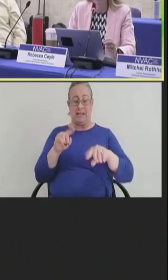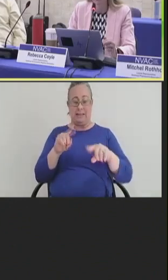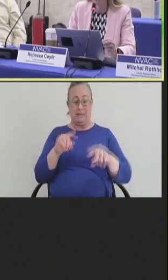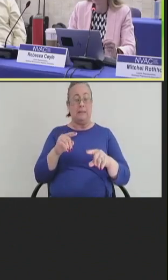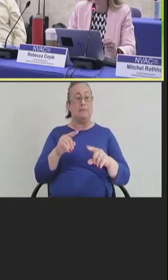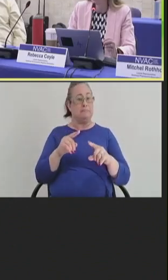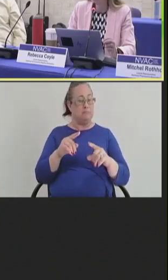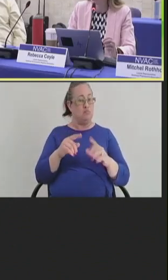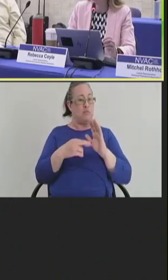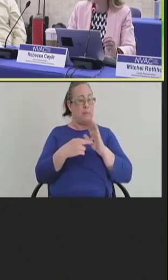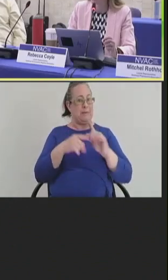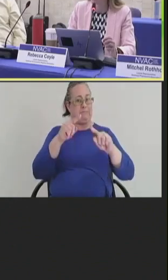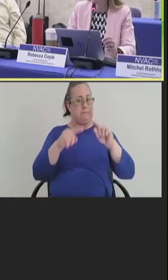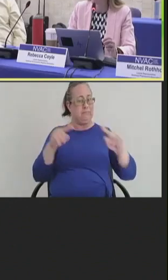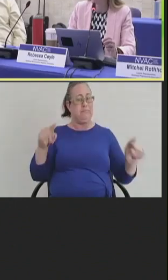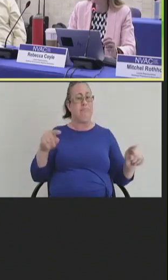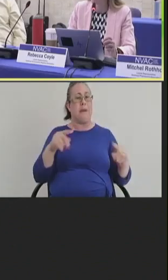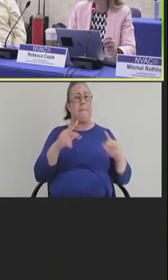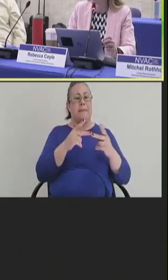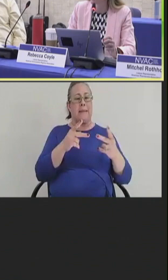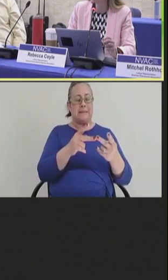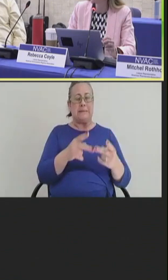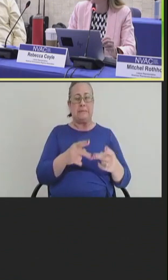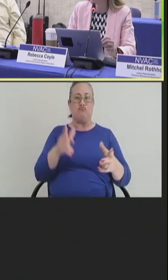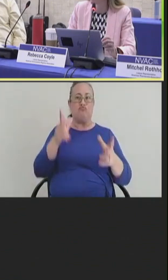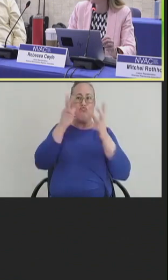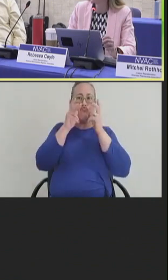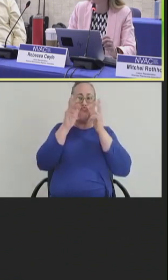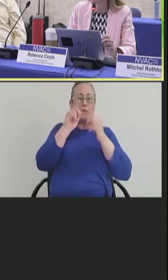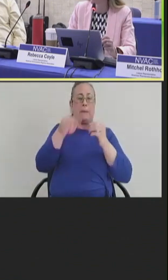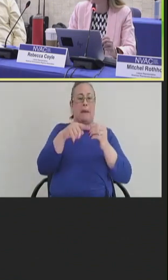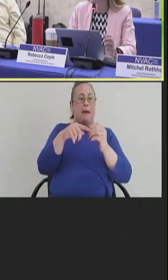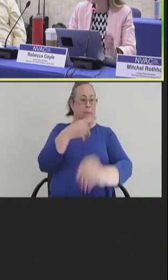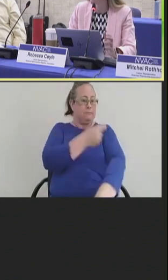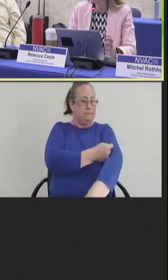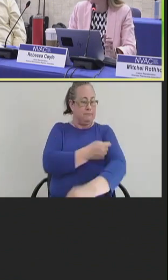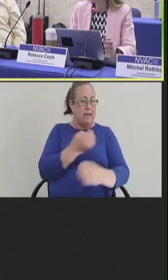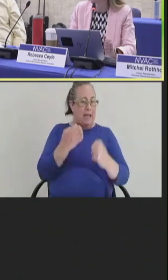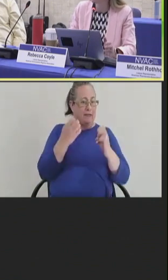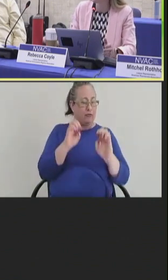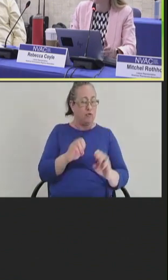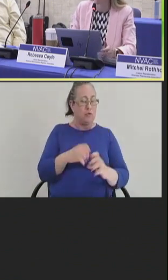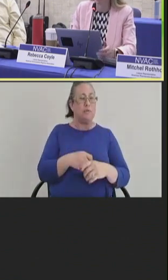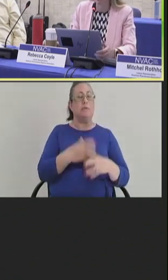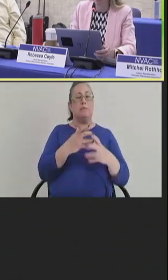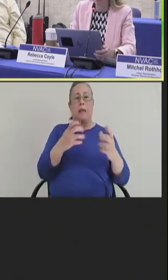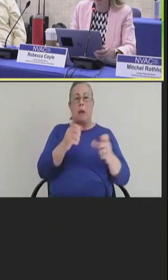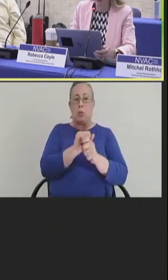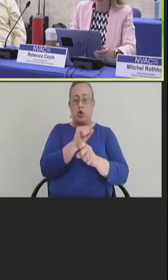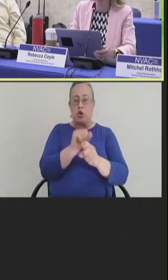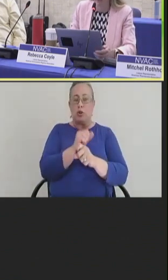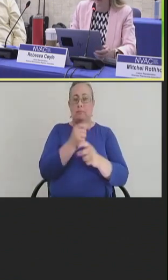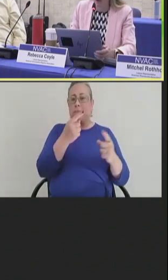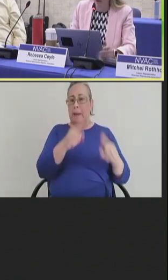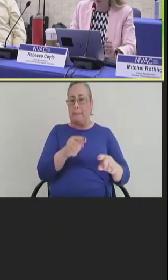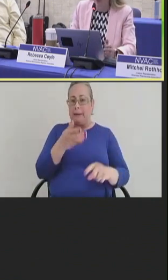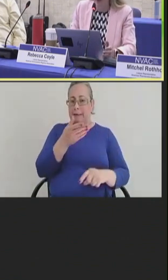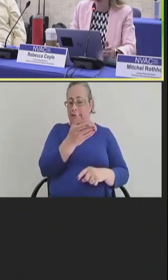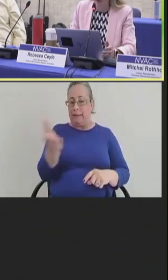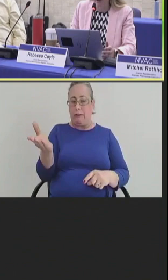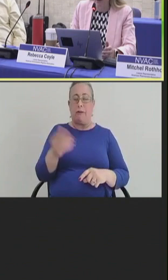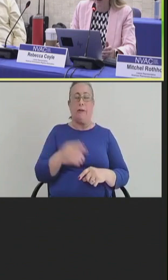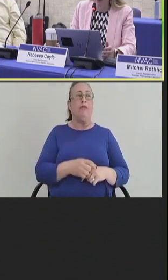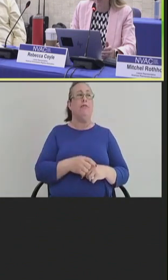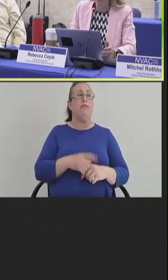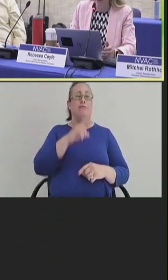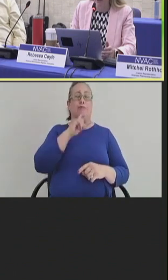countries, where everybody got to hear all the latest and greatest about immunization efforts, a lot of the work that's being done out there. So really a